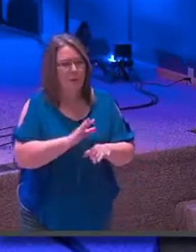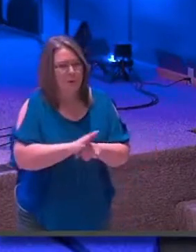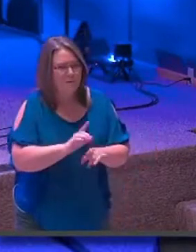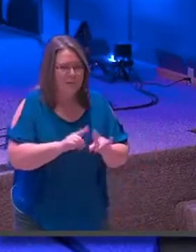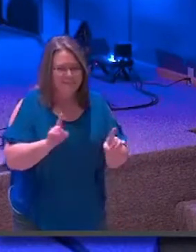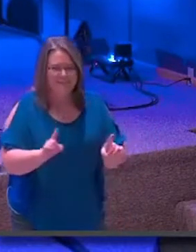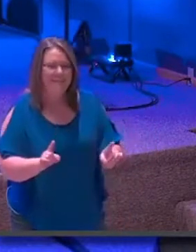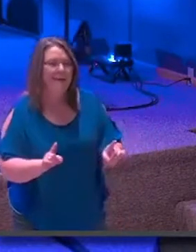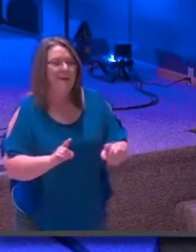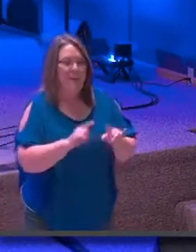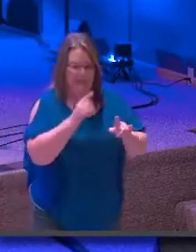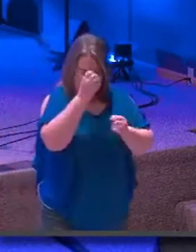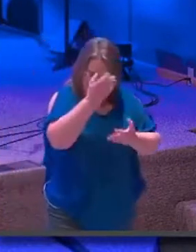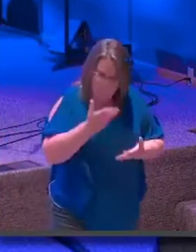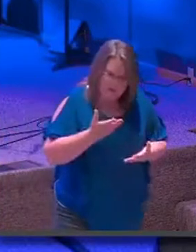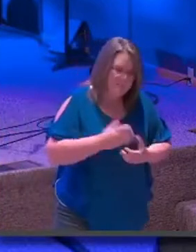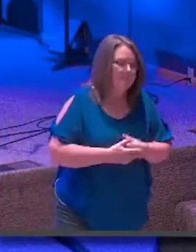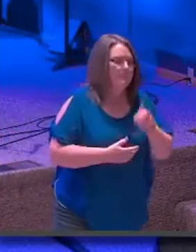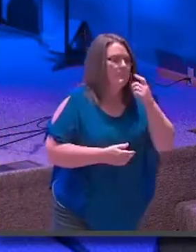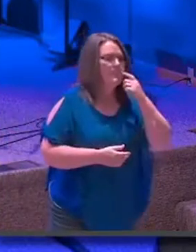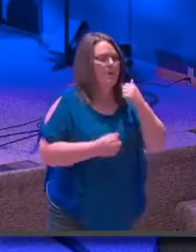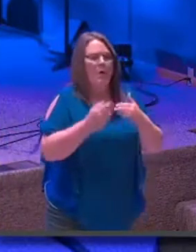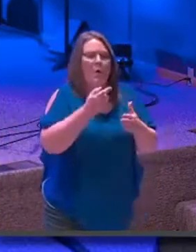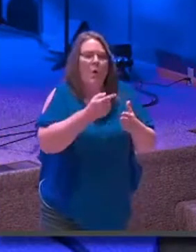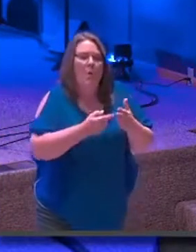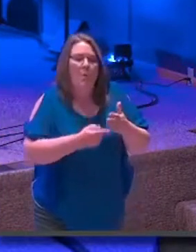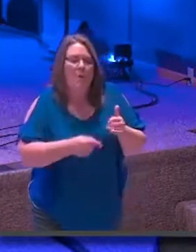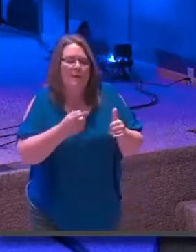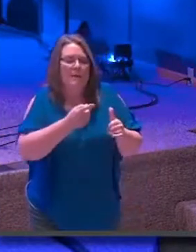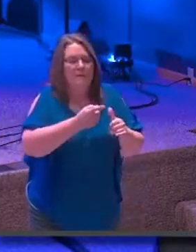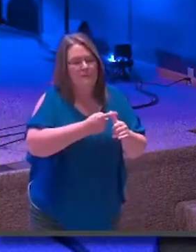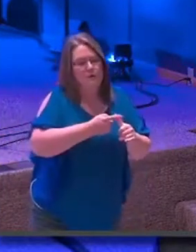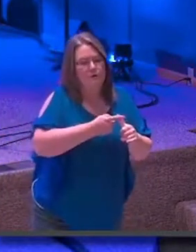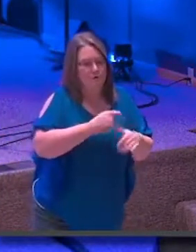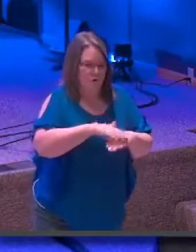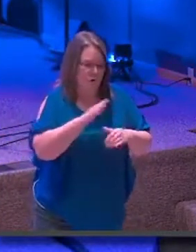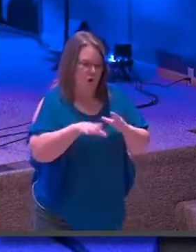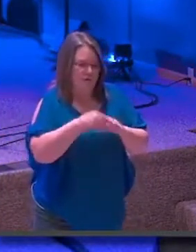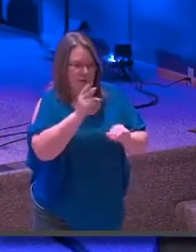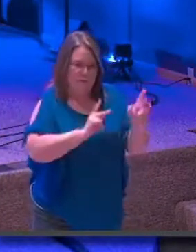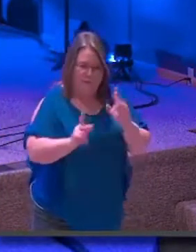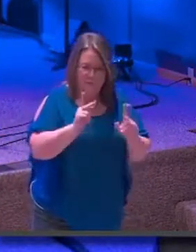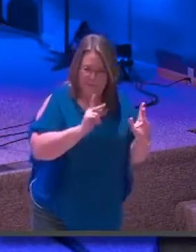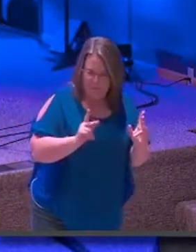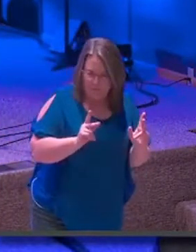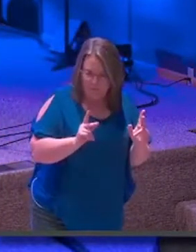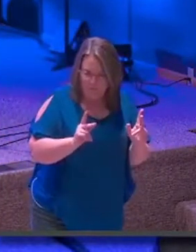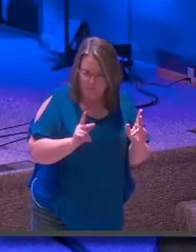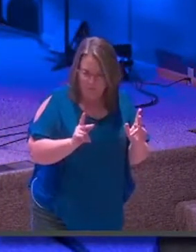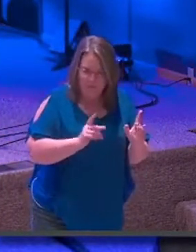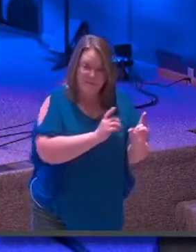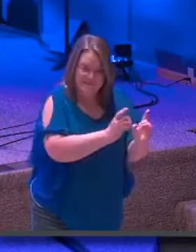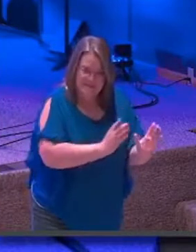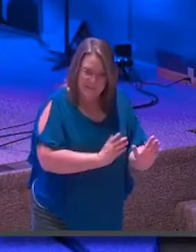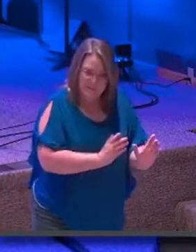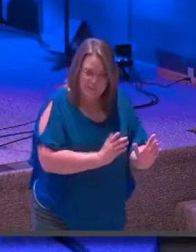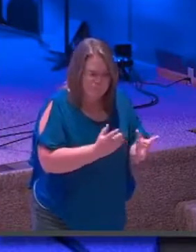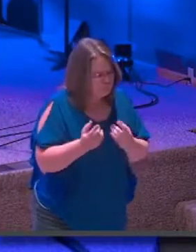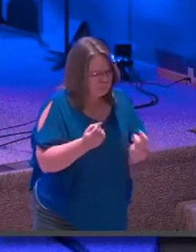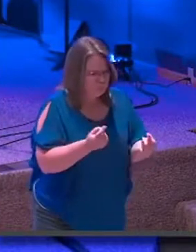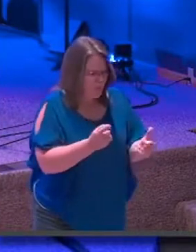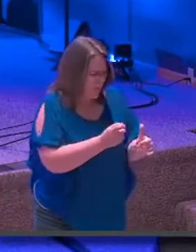But tell me, you know, what did the first called out ones, the disciples, do? What did the first